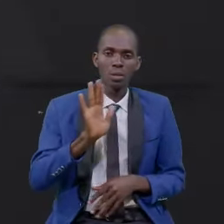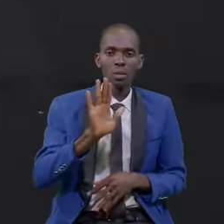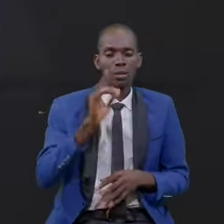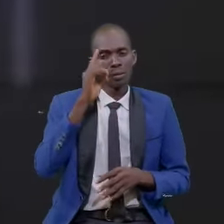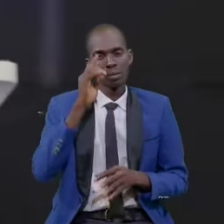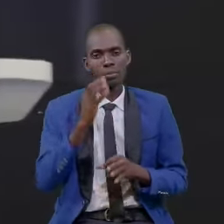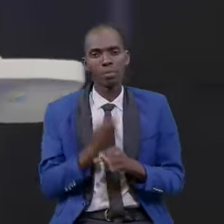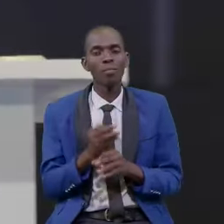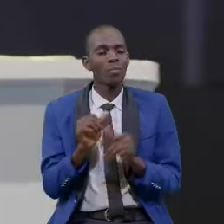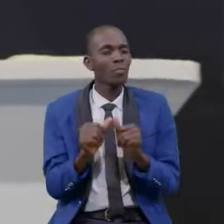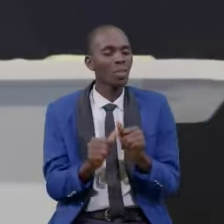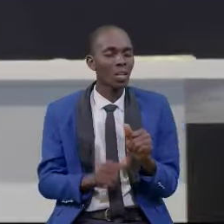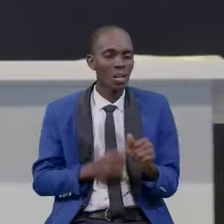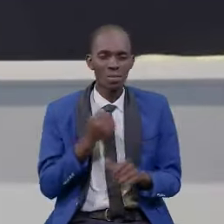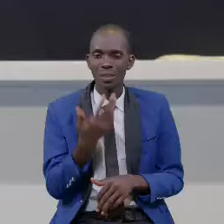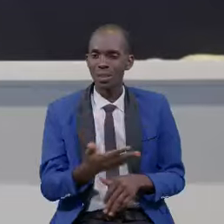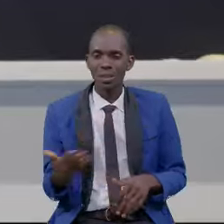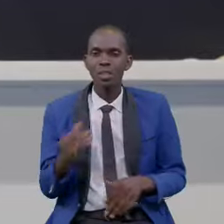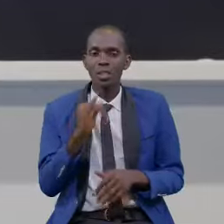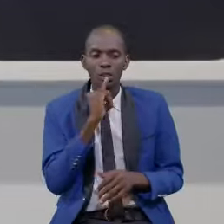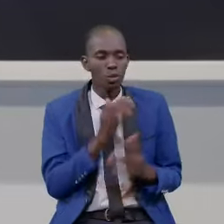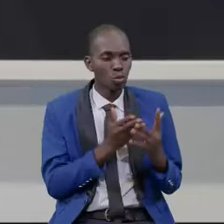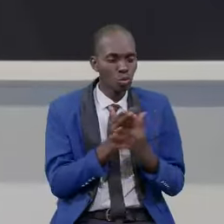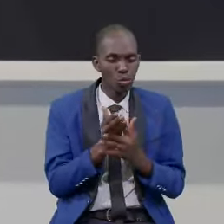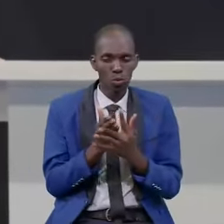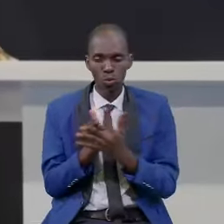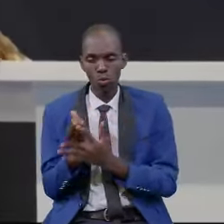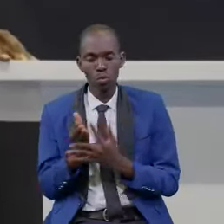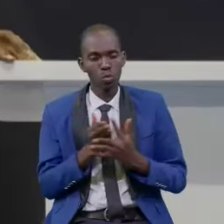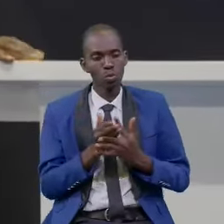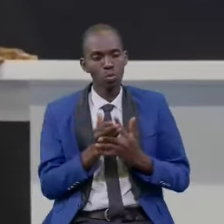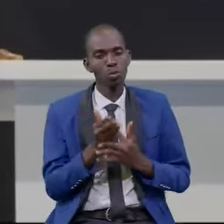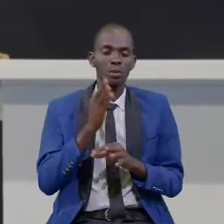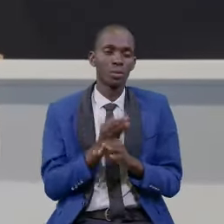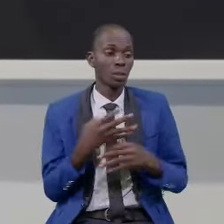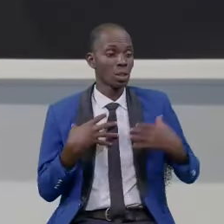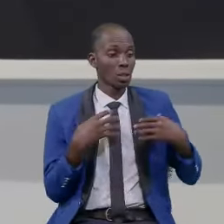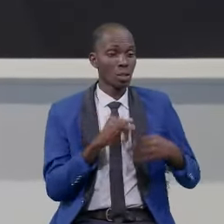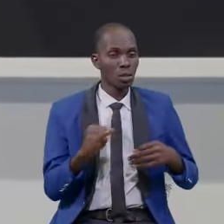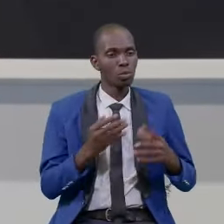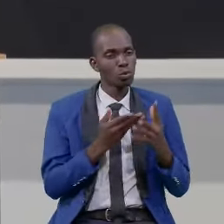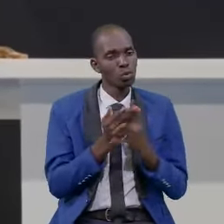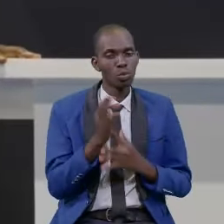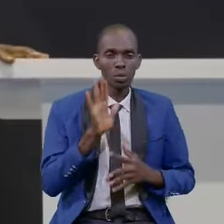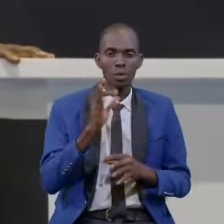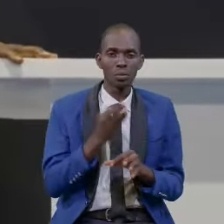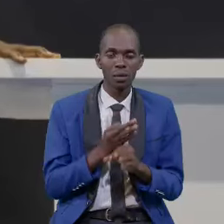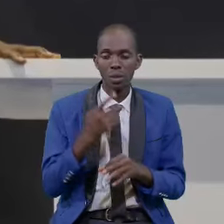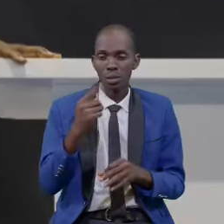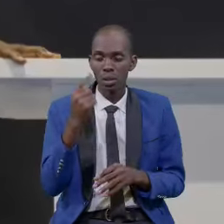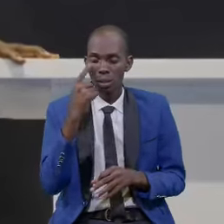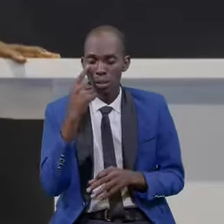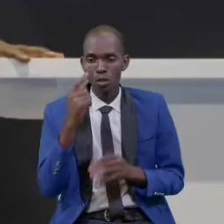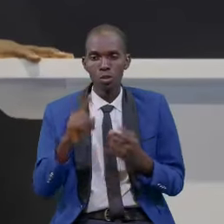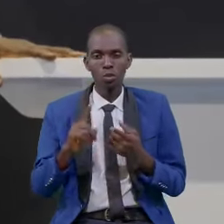faith. Everything is through thy faith. The healing, through thy faith. The sight, through thy